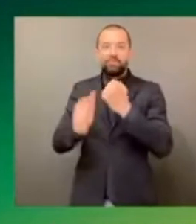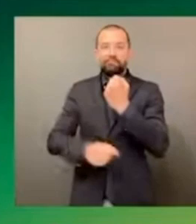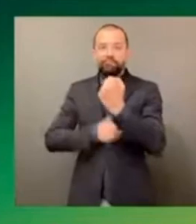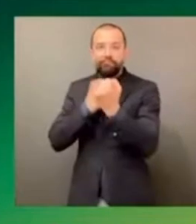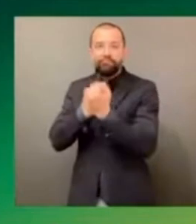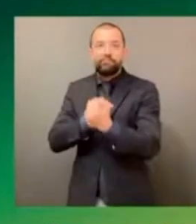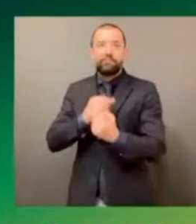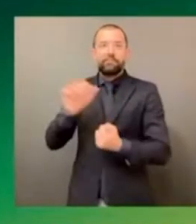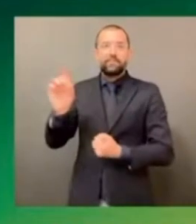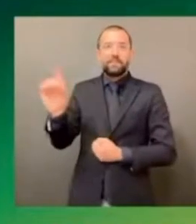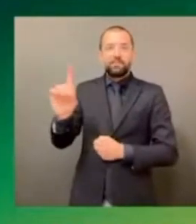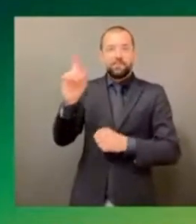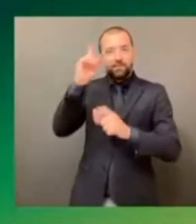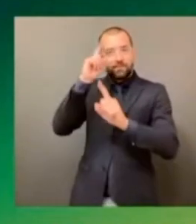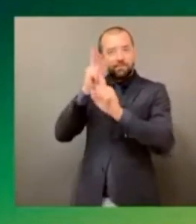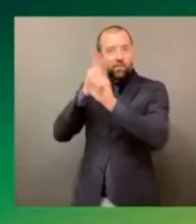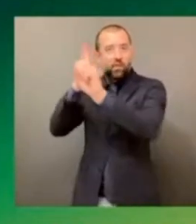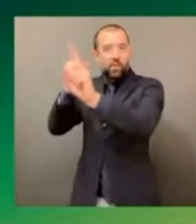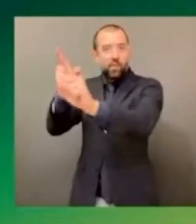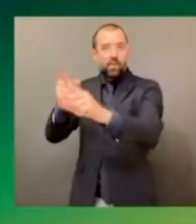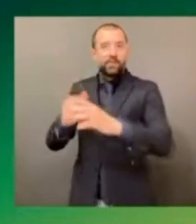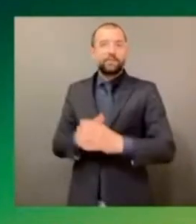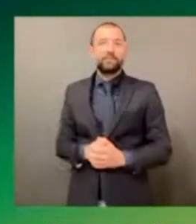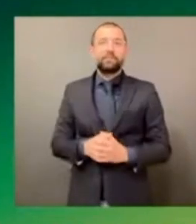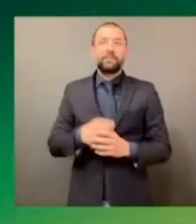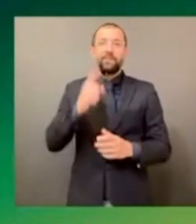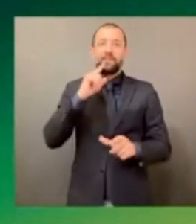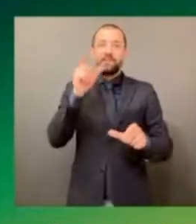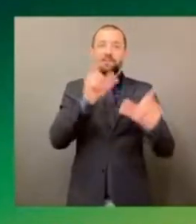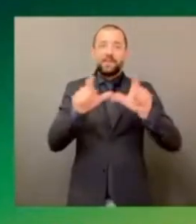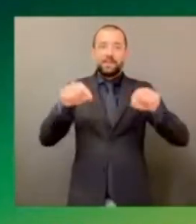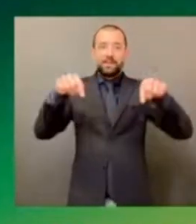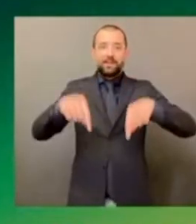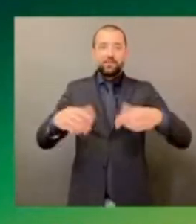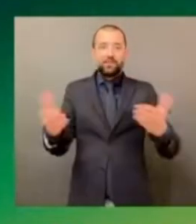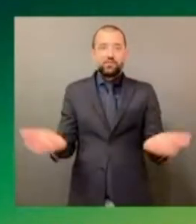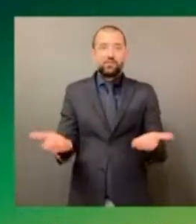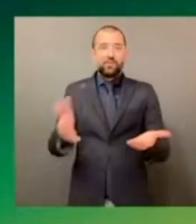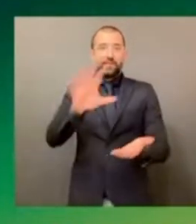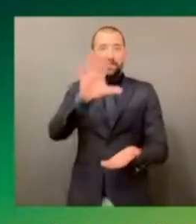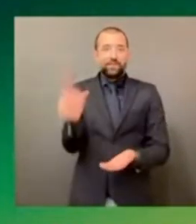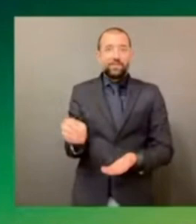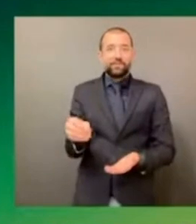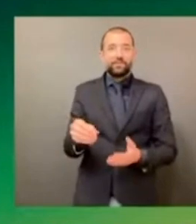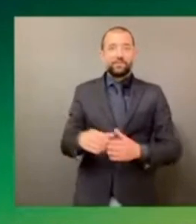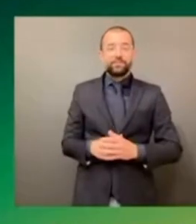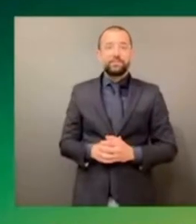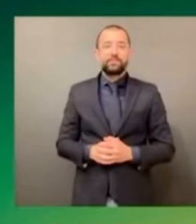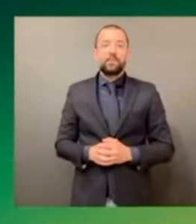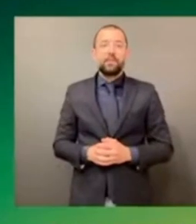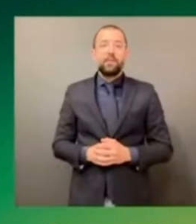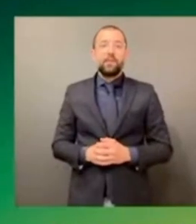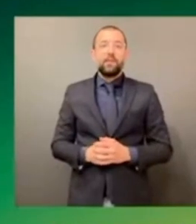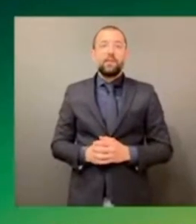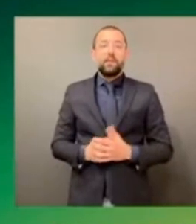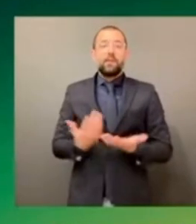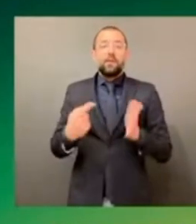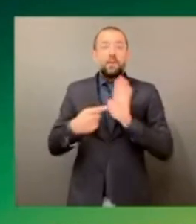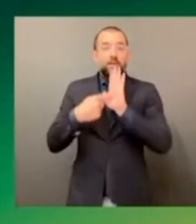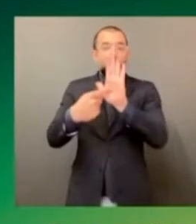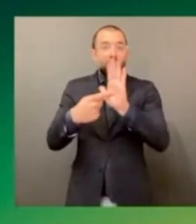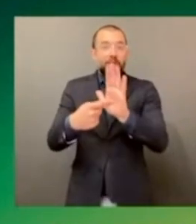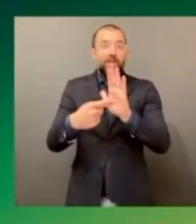aspirations of the people of this continent. In demonstration of this partnership this week,